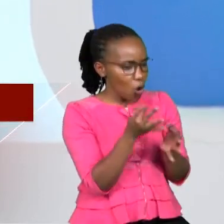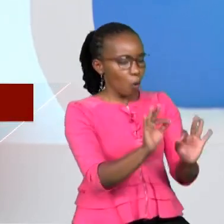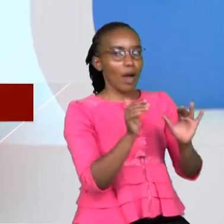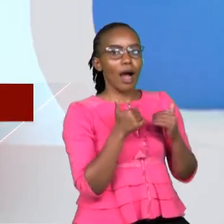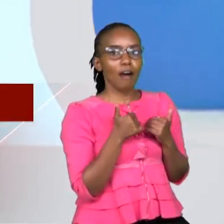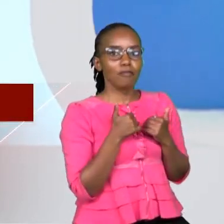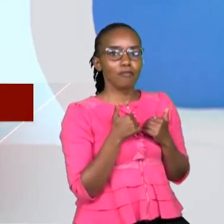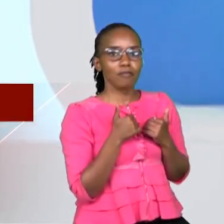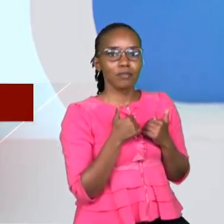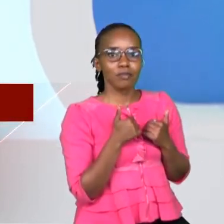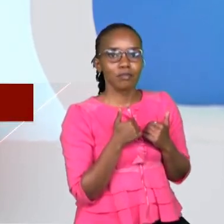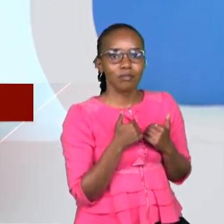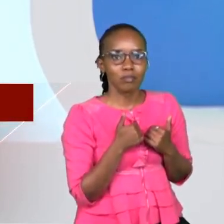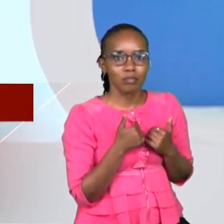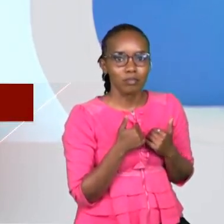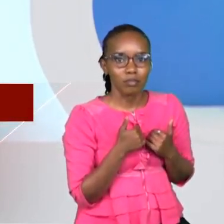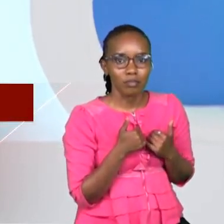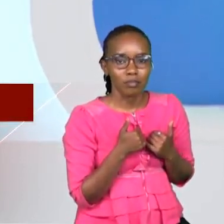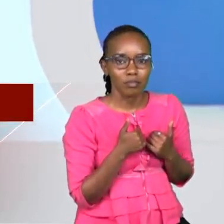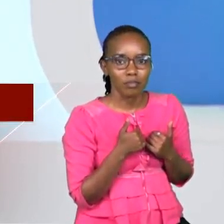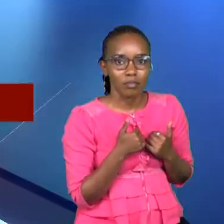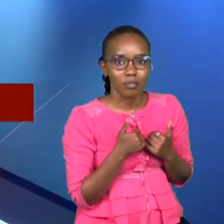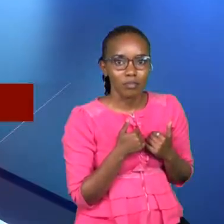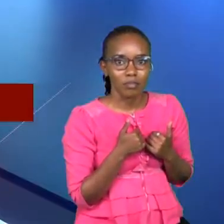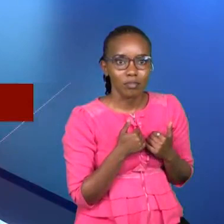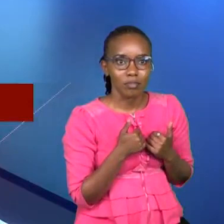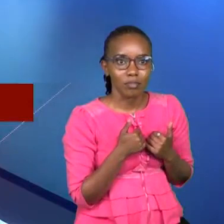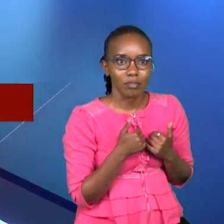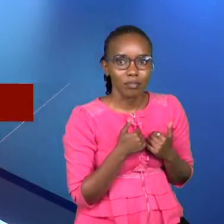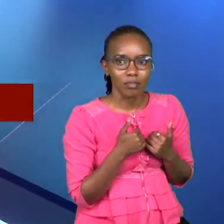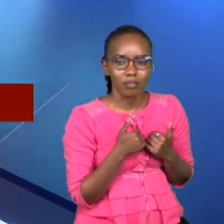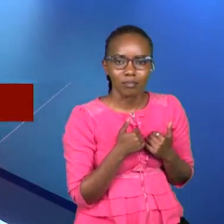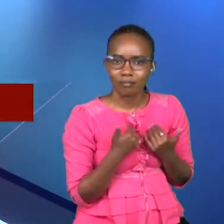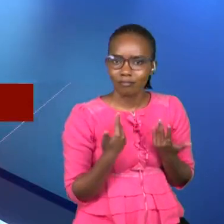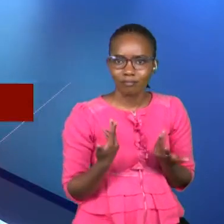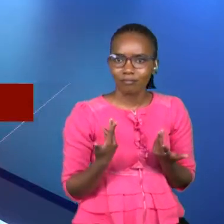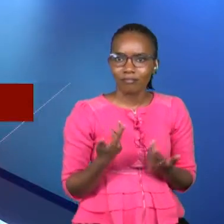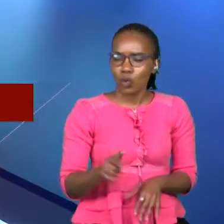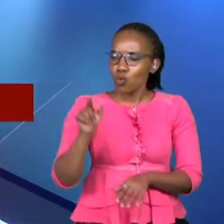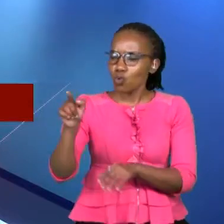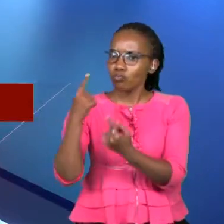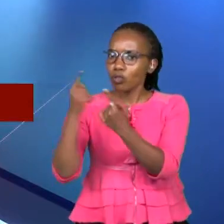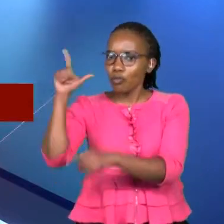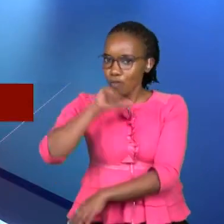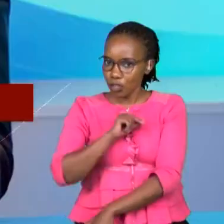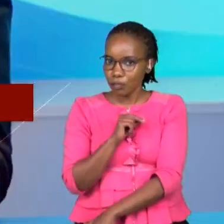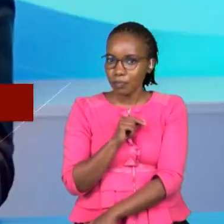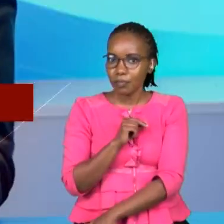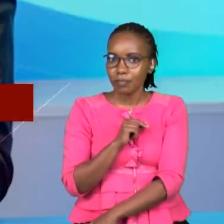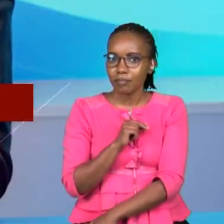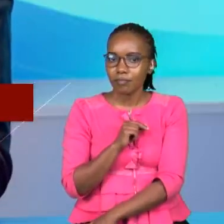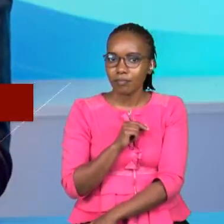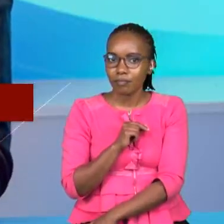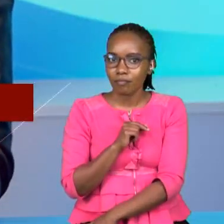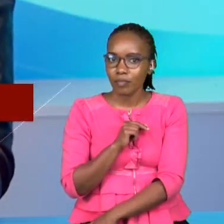its DNA. In it, Robert, not its in DNA. in what you've just said, yes, on this show, yes, that we